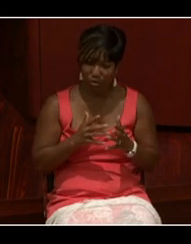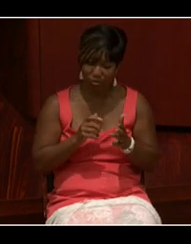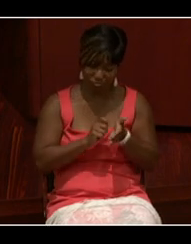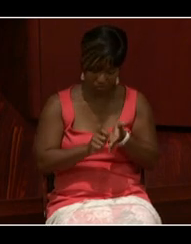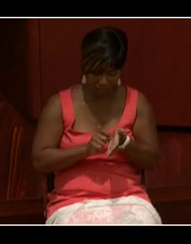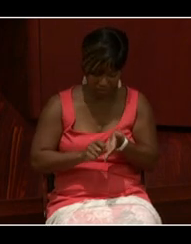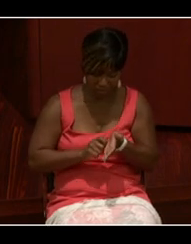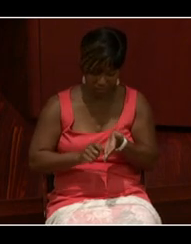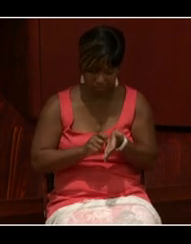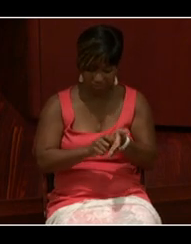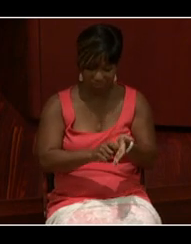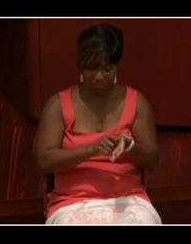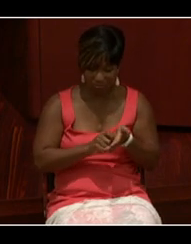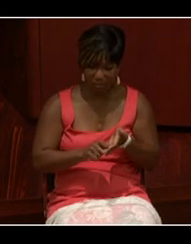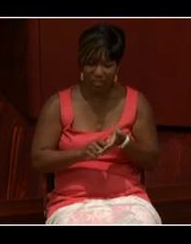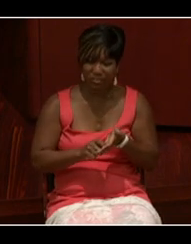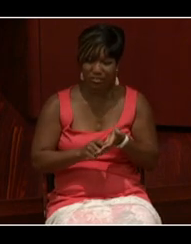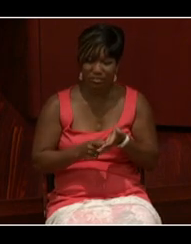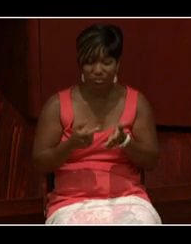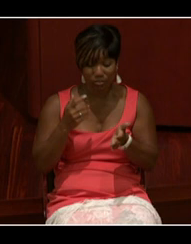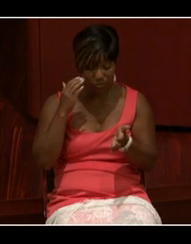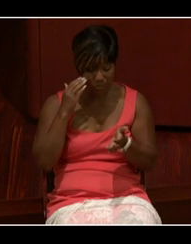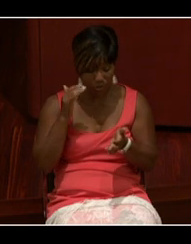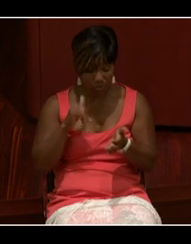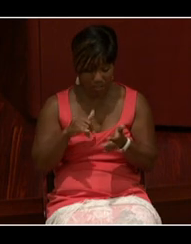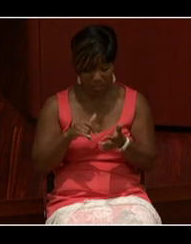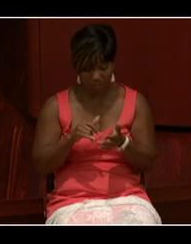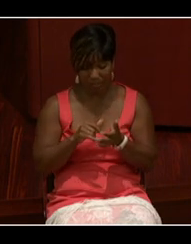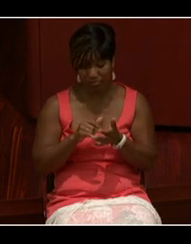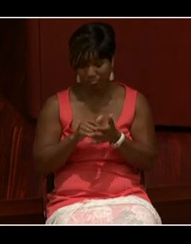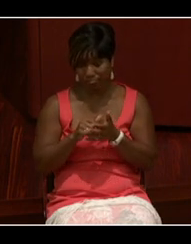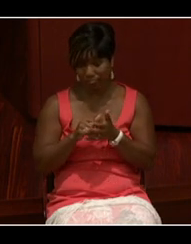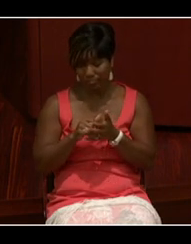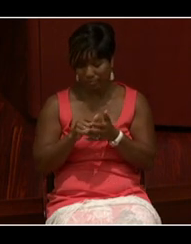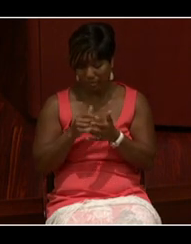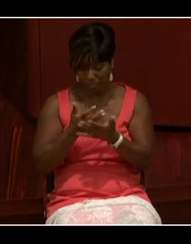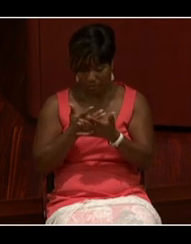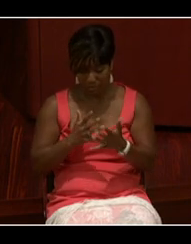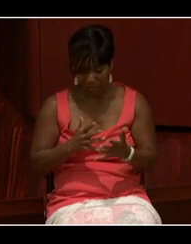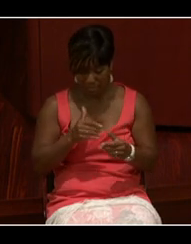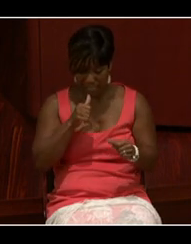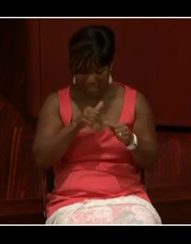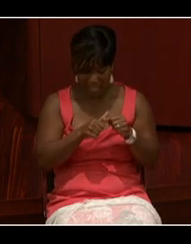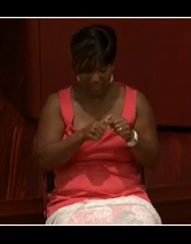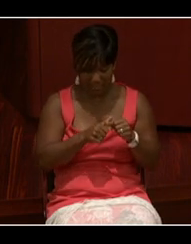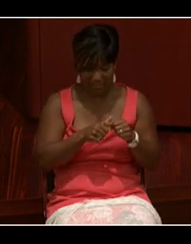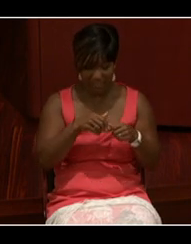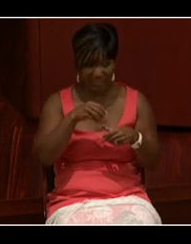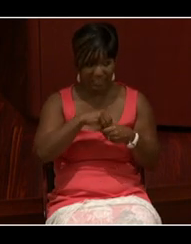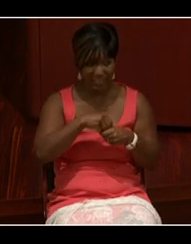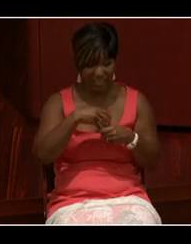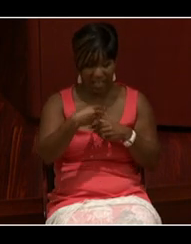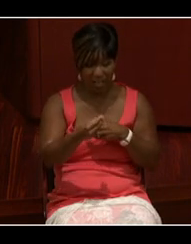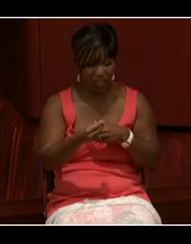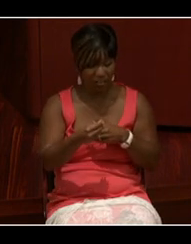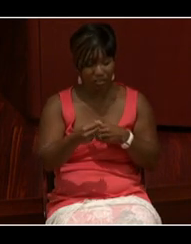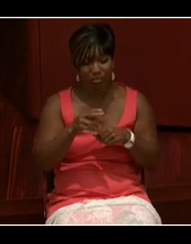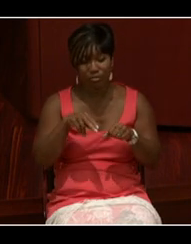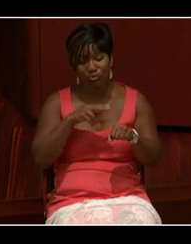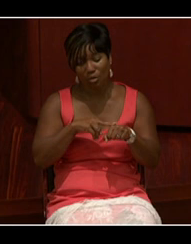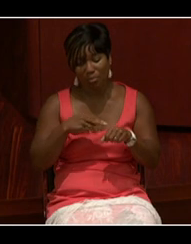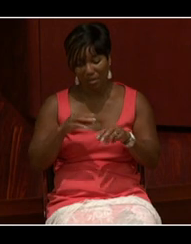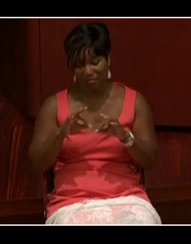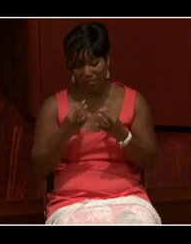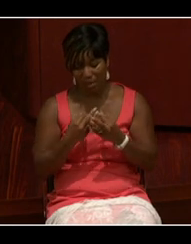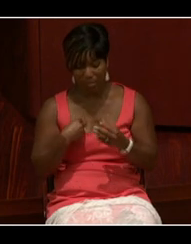with. Well, often it'll note a prisoner's incoming and outgoing letters. Normally these are, you know, family